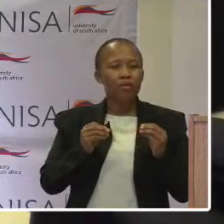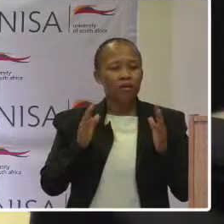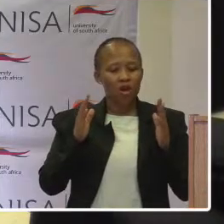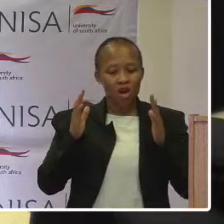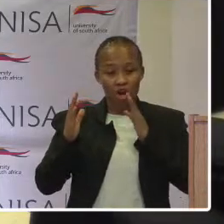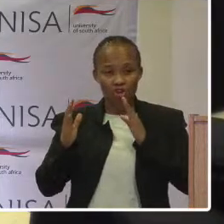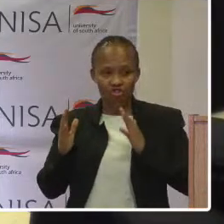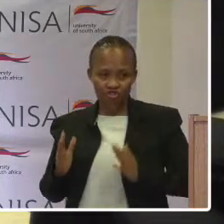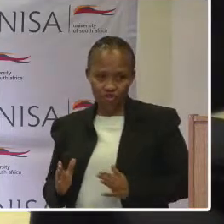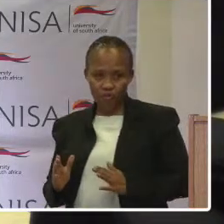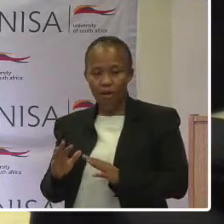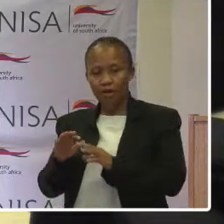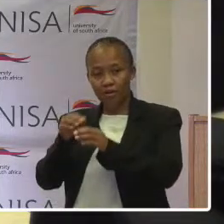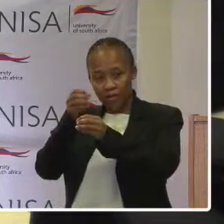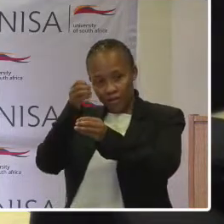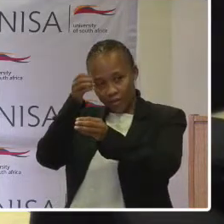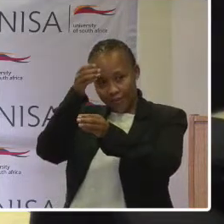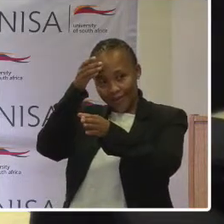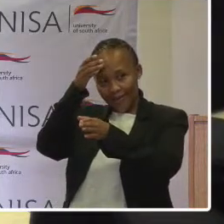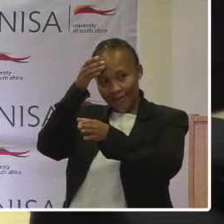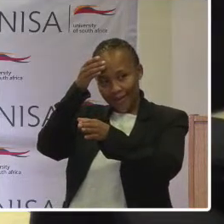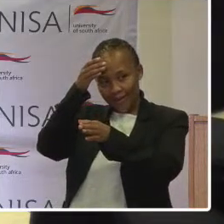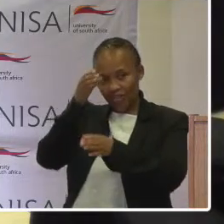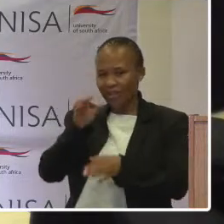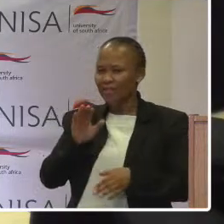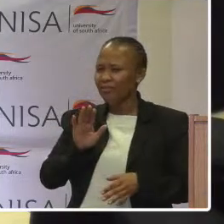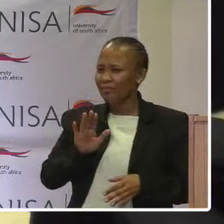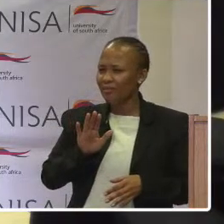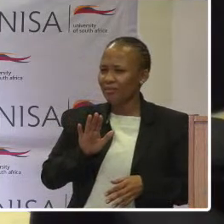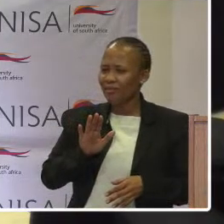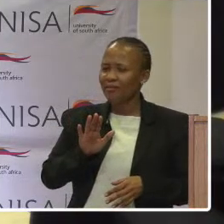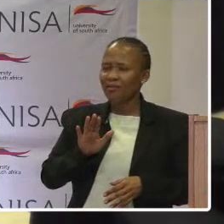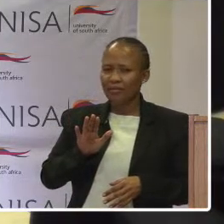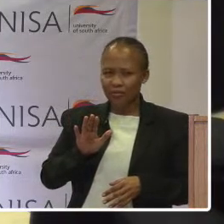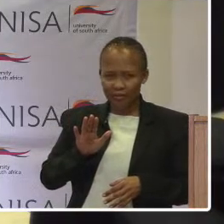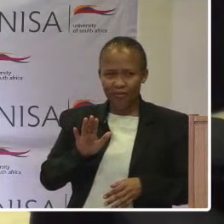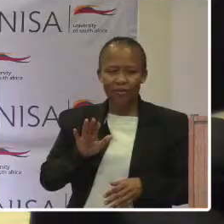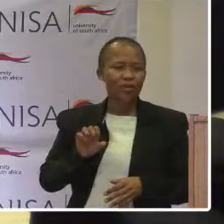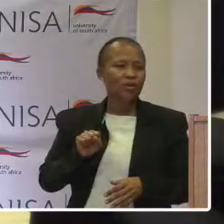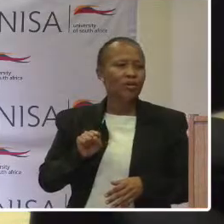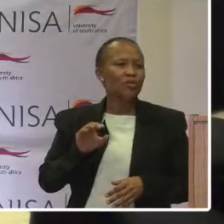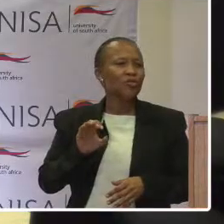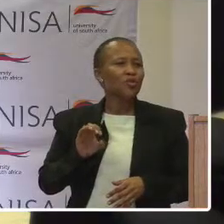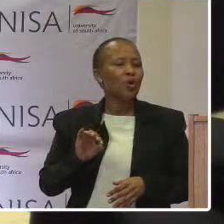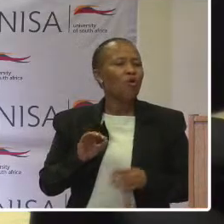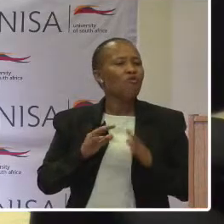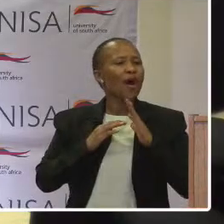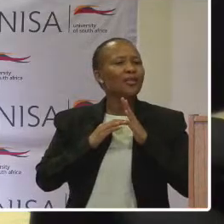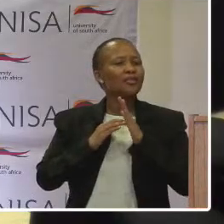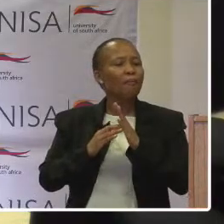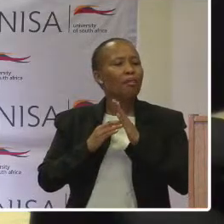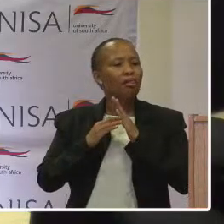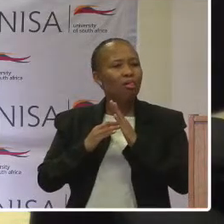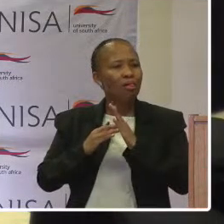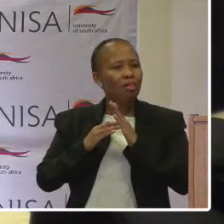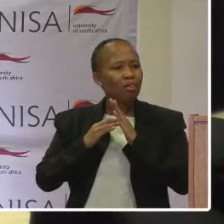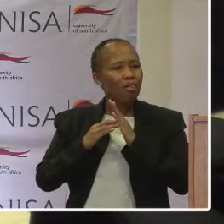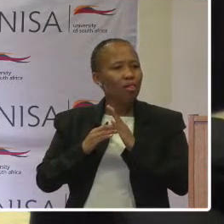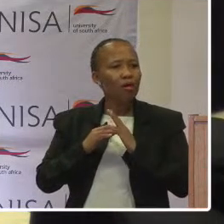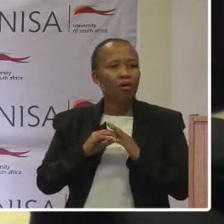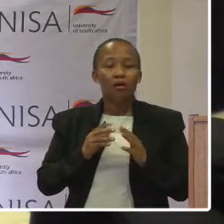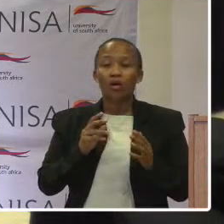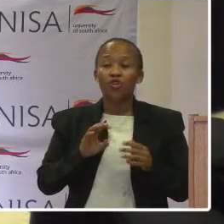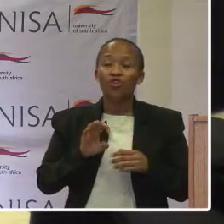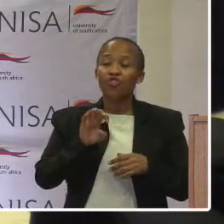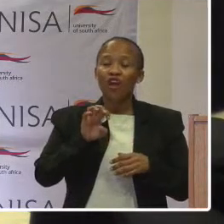intelligence rather than it being a standalone tool. So, for instance, you have